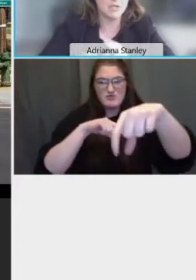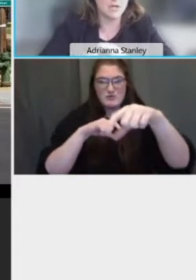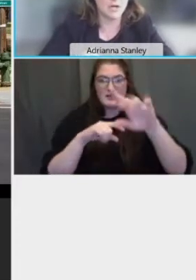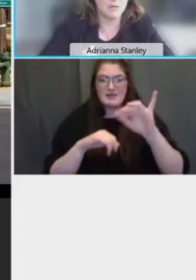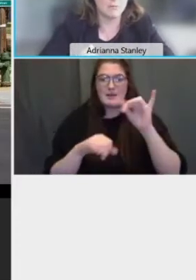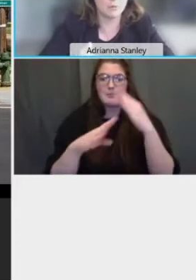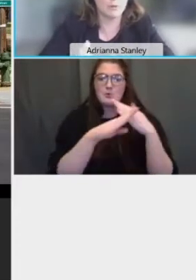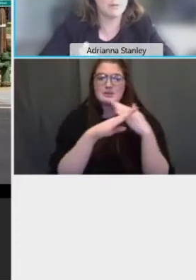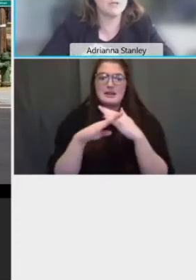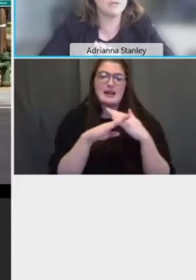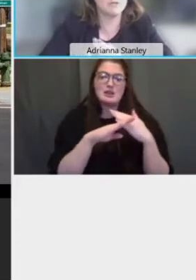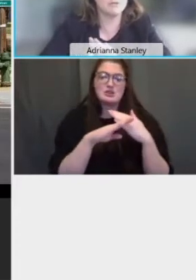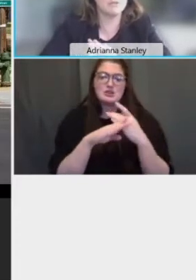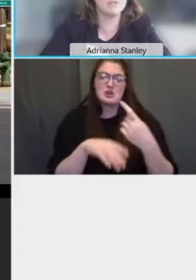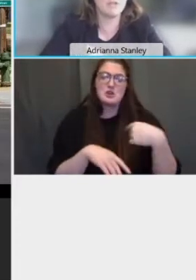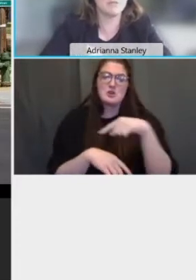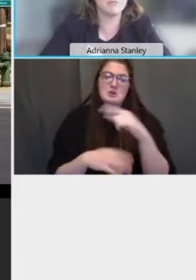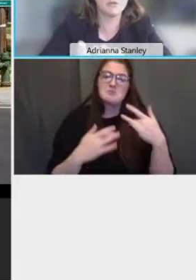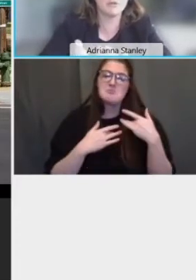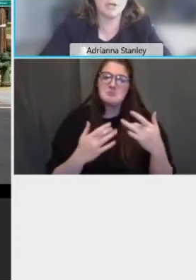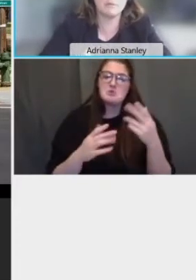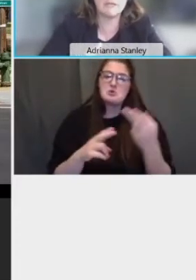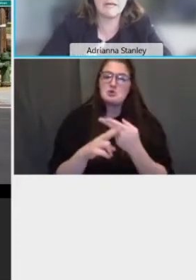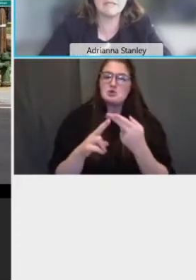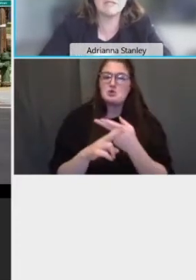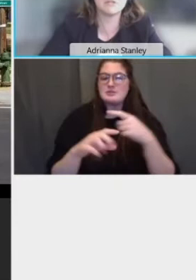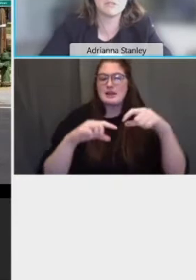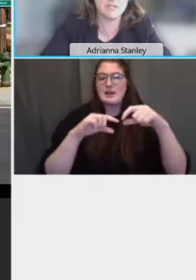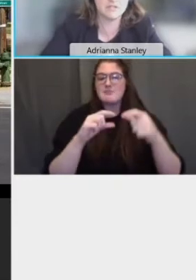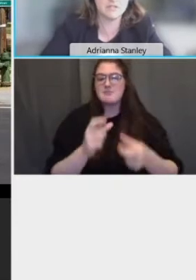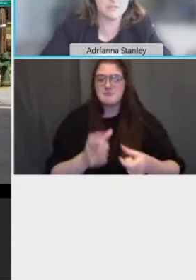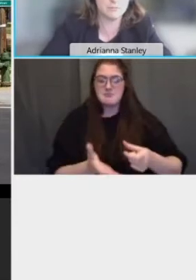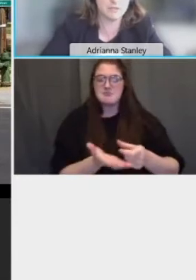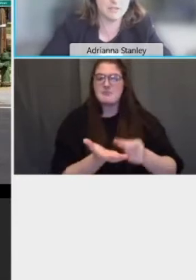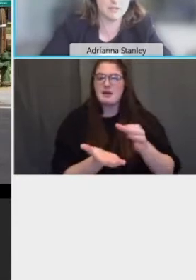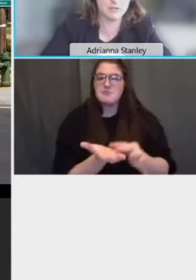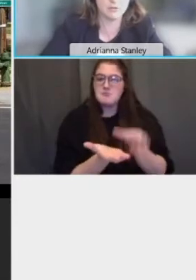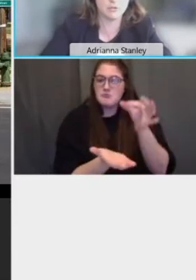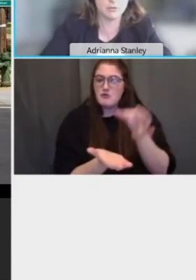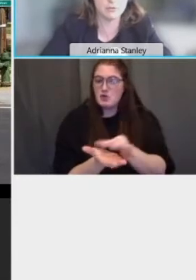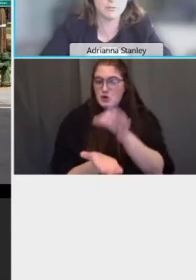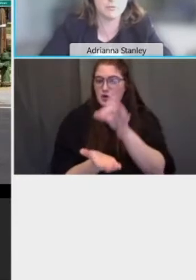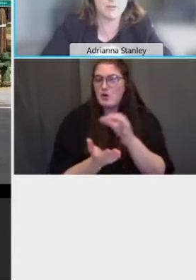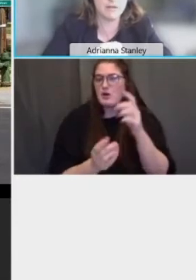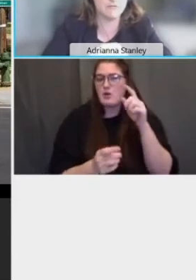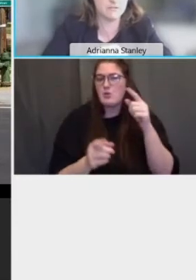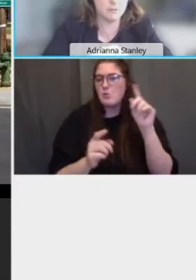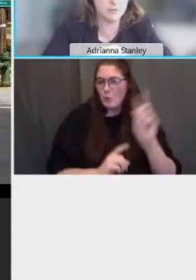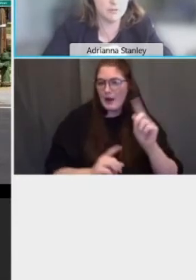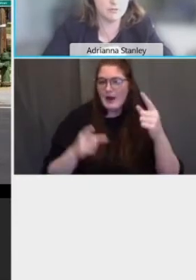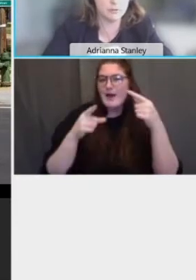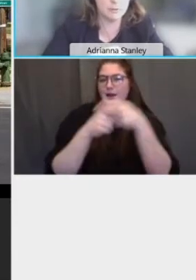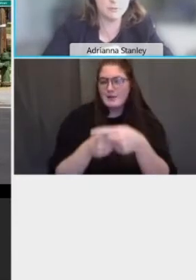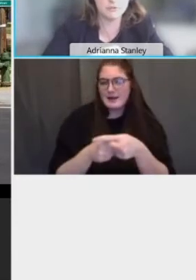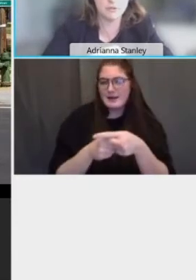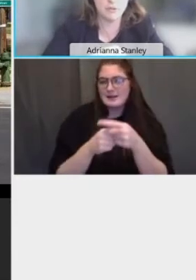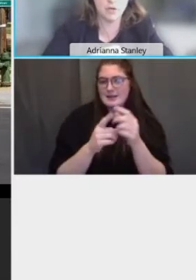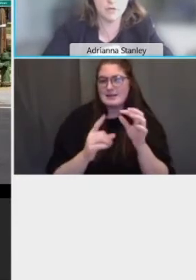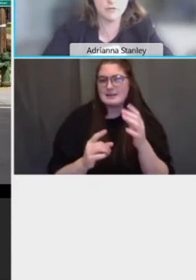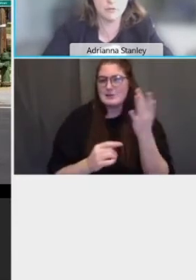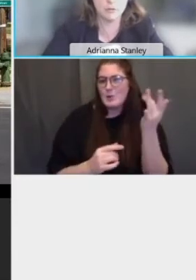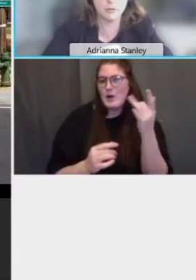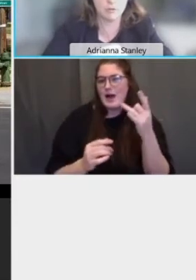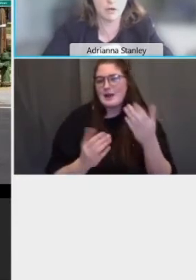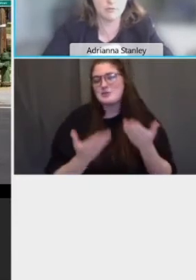Mall. We're probably going to use a vertical element at intersections in particular in order to provide visibility for people